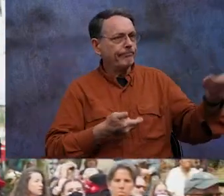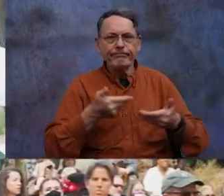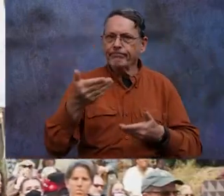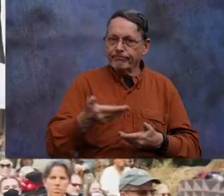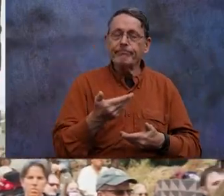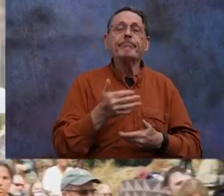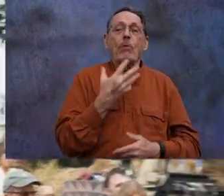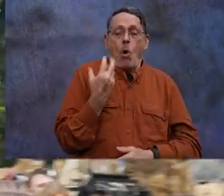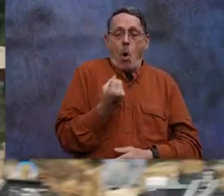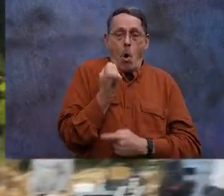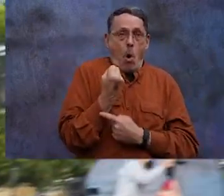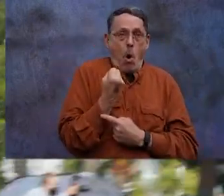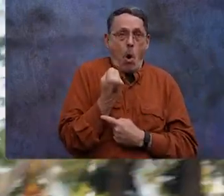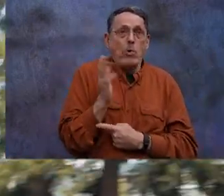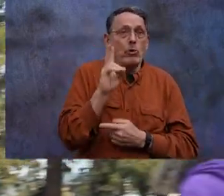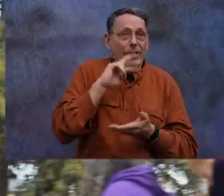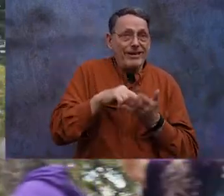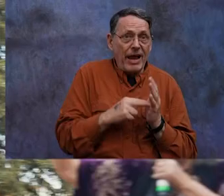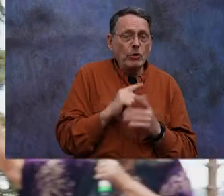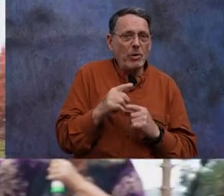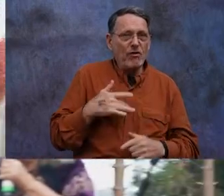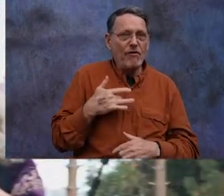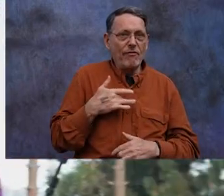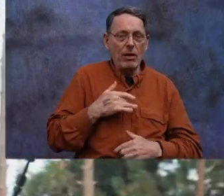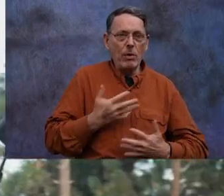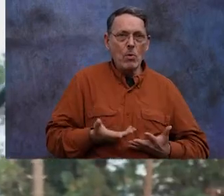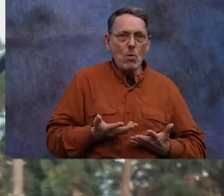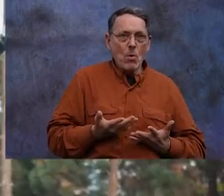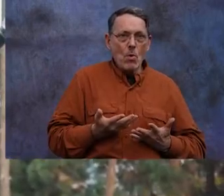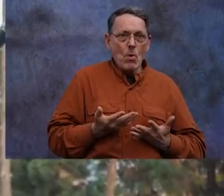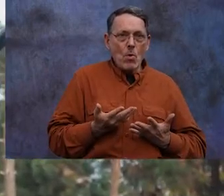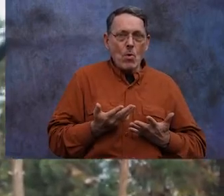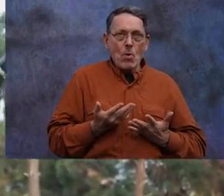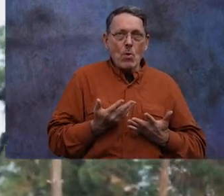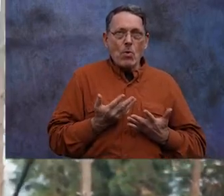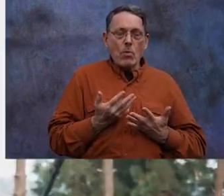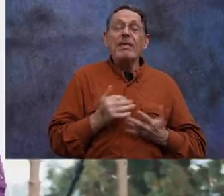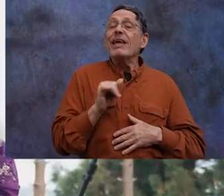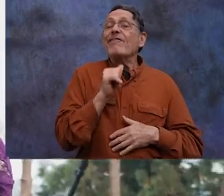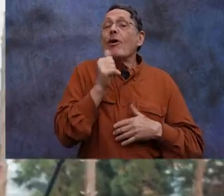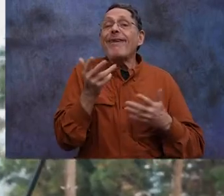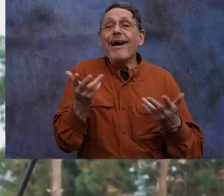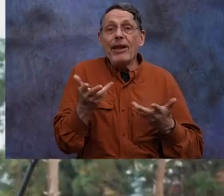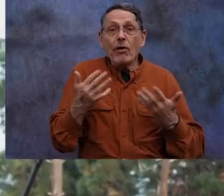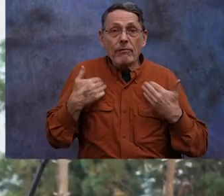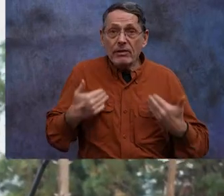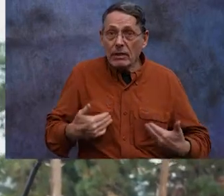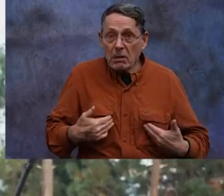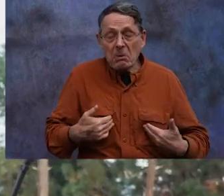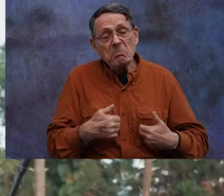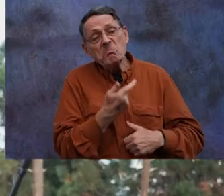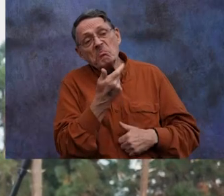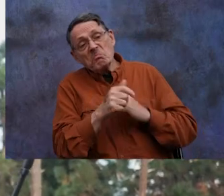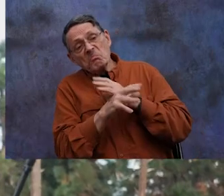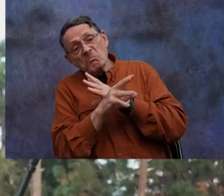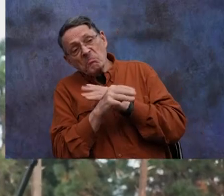hold that intention when you hear, feel that cone rising. And for those of you who aren't here physically, you can also take